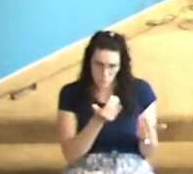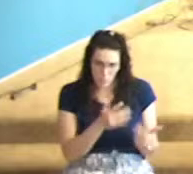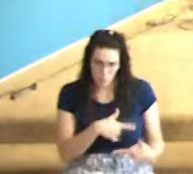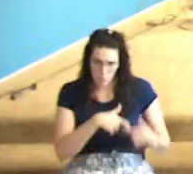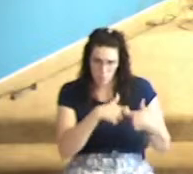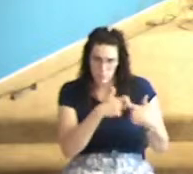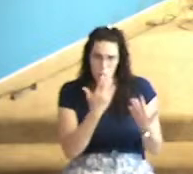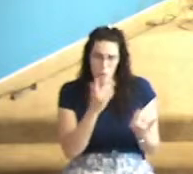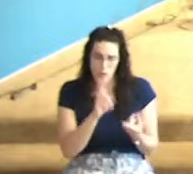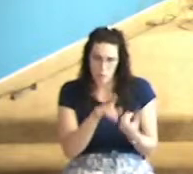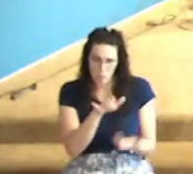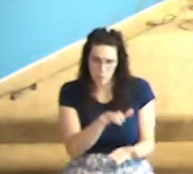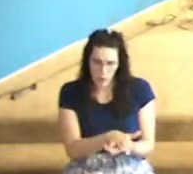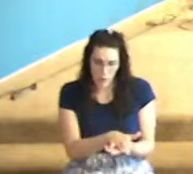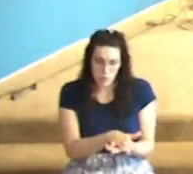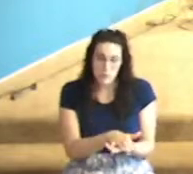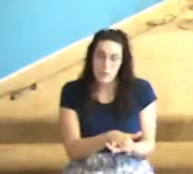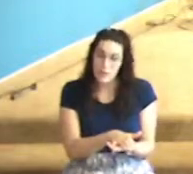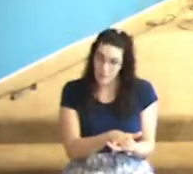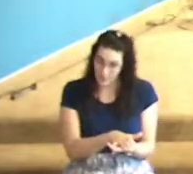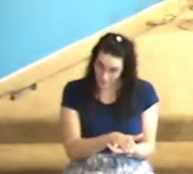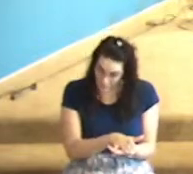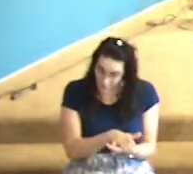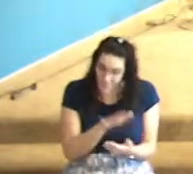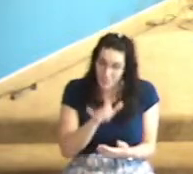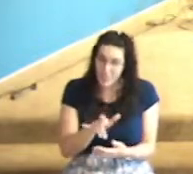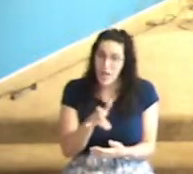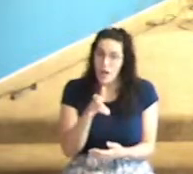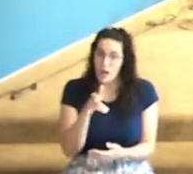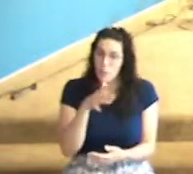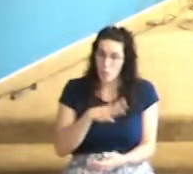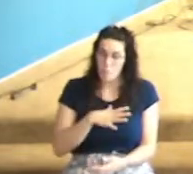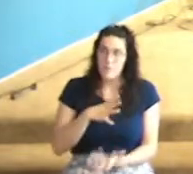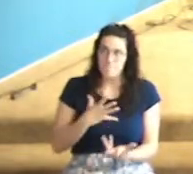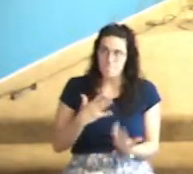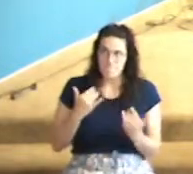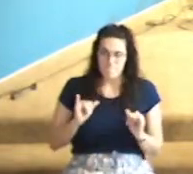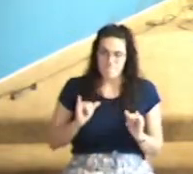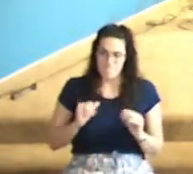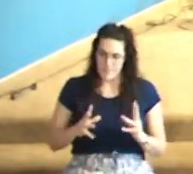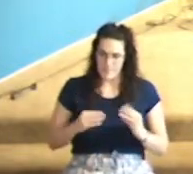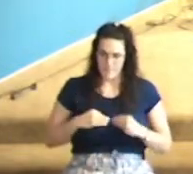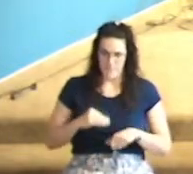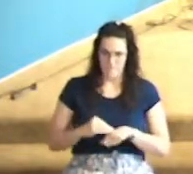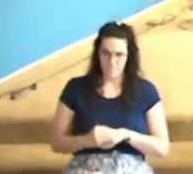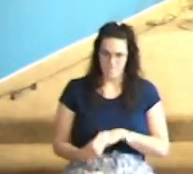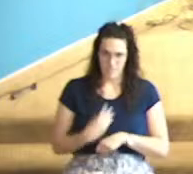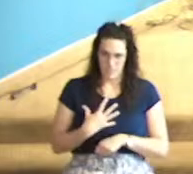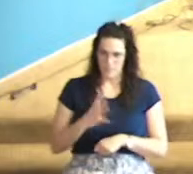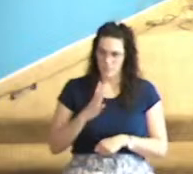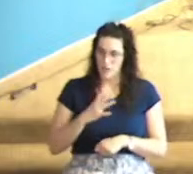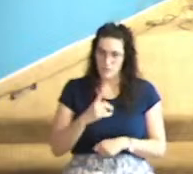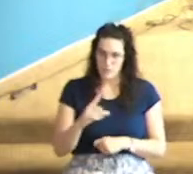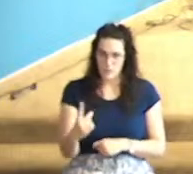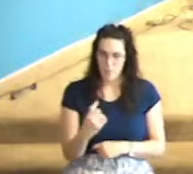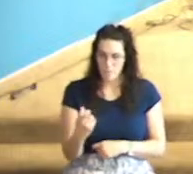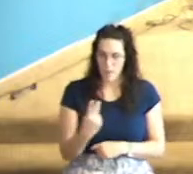married. And she actually took his advice. And she said, you know what? He left me.